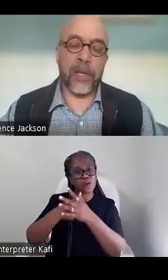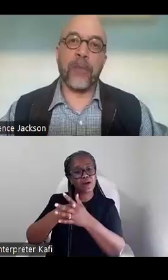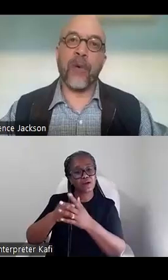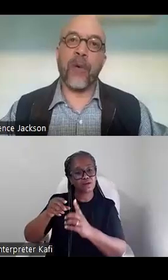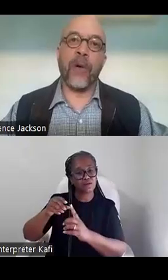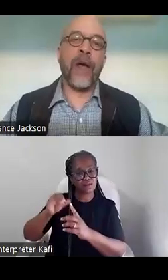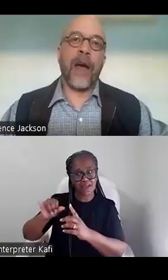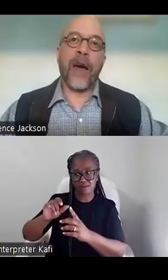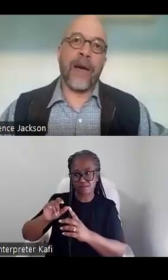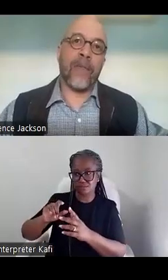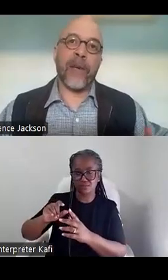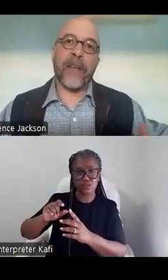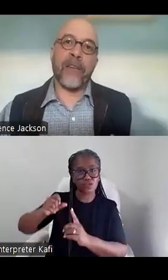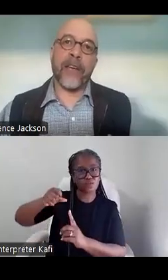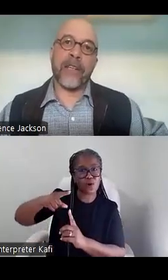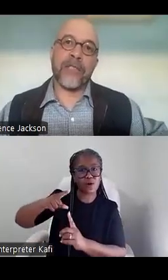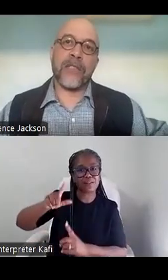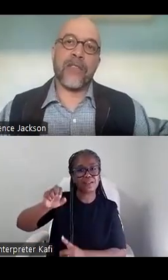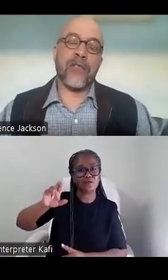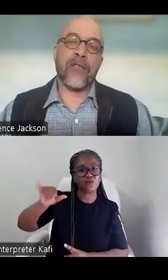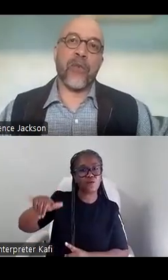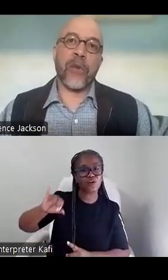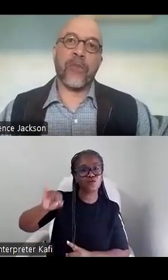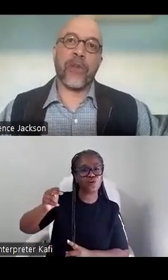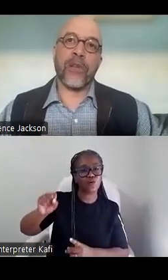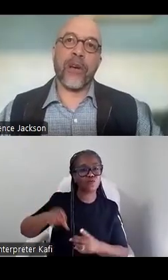Blues People, and as